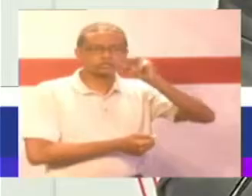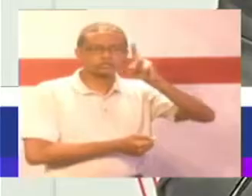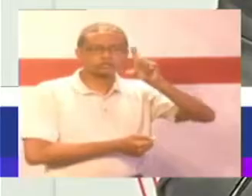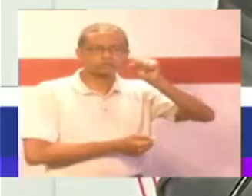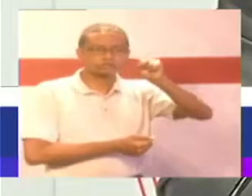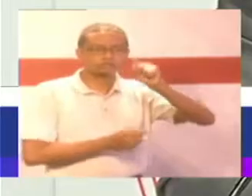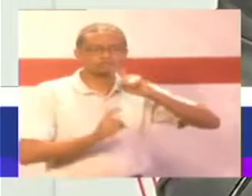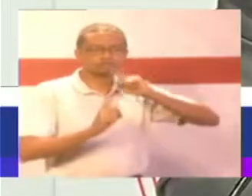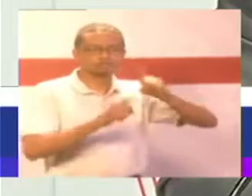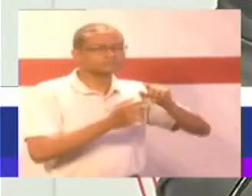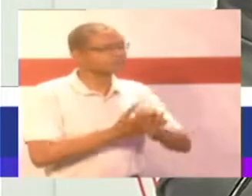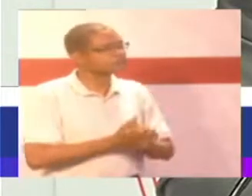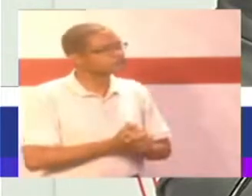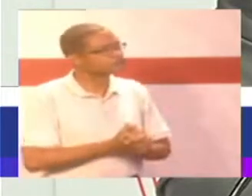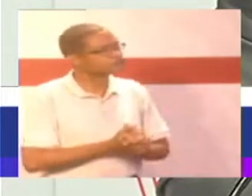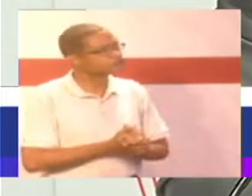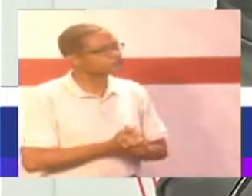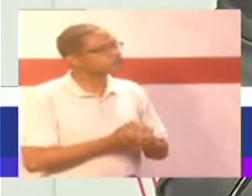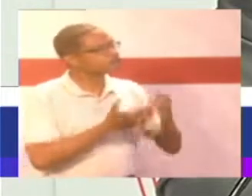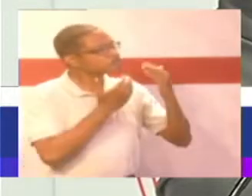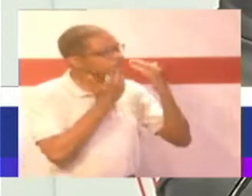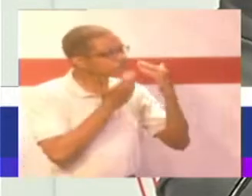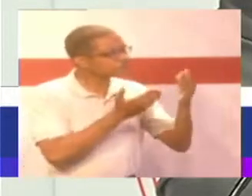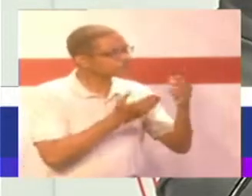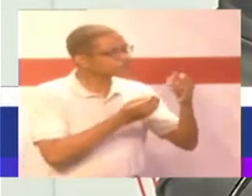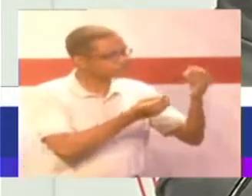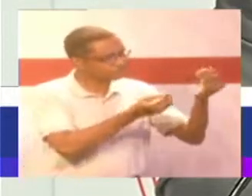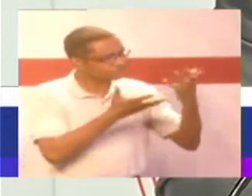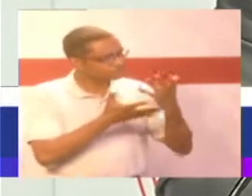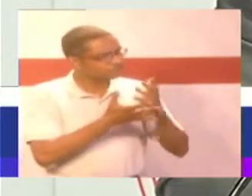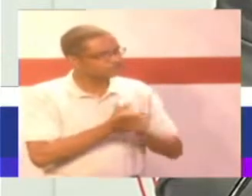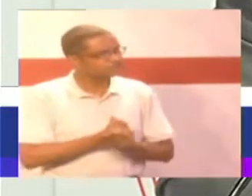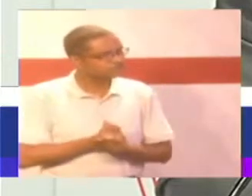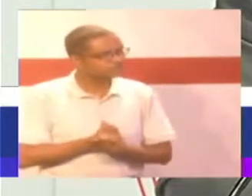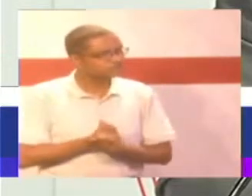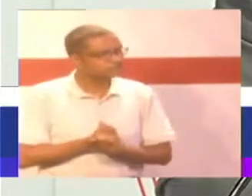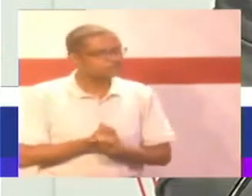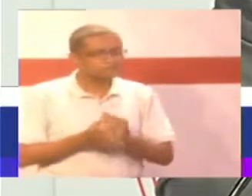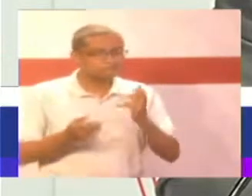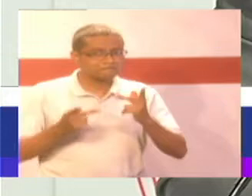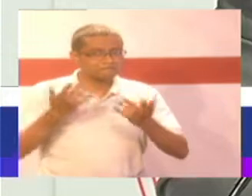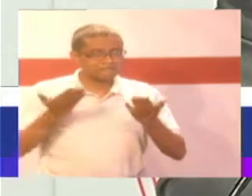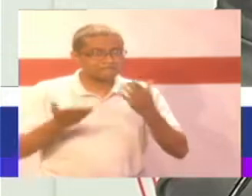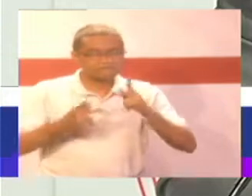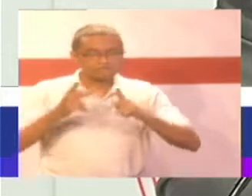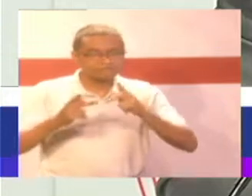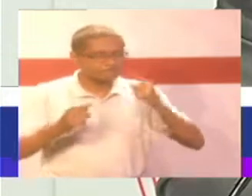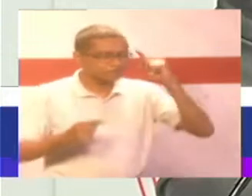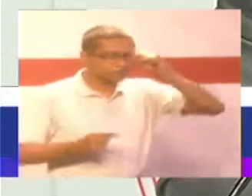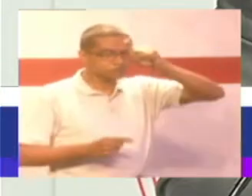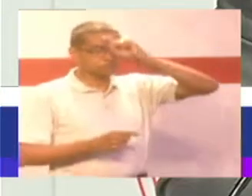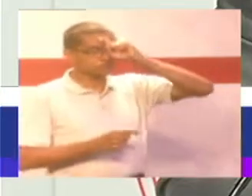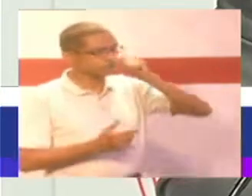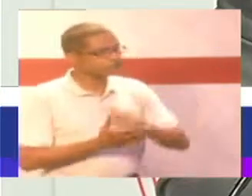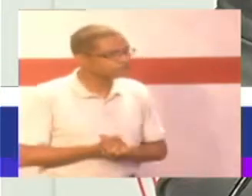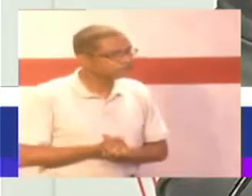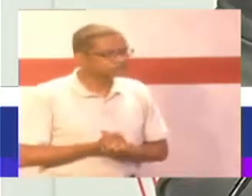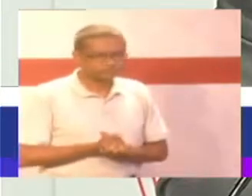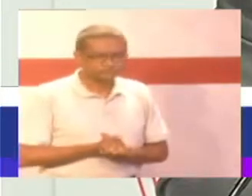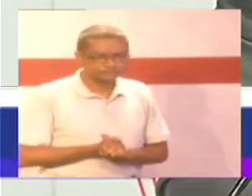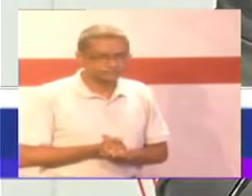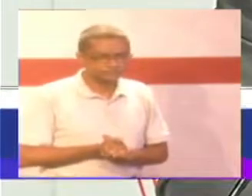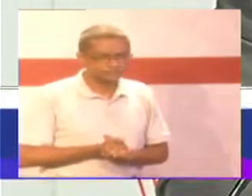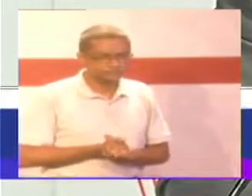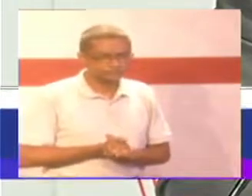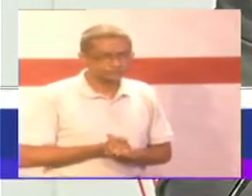that I think still remains in the minds of individuals, and is something that needs clarification, where it's not really a fair